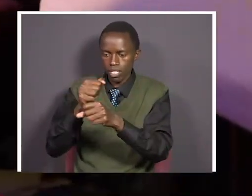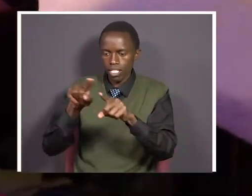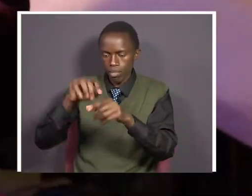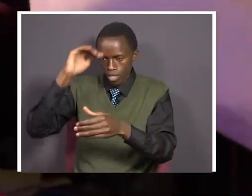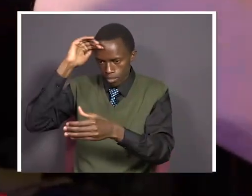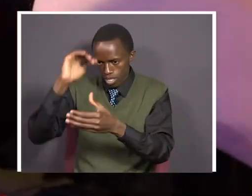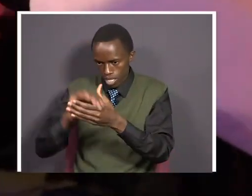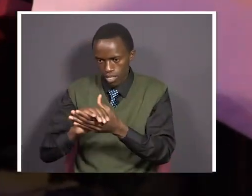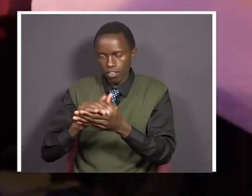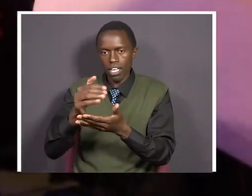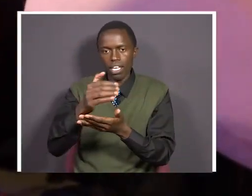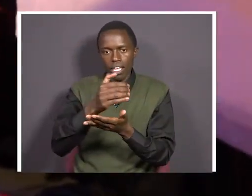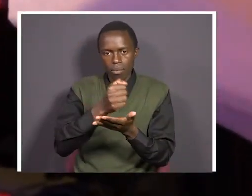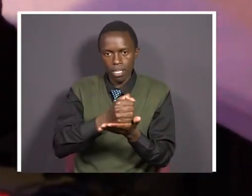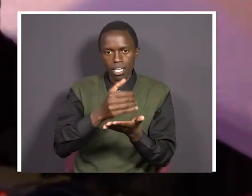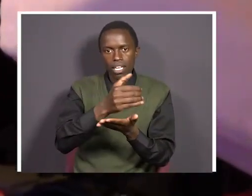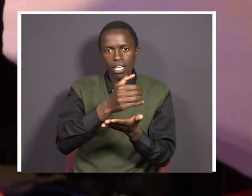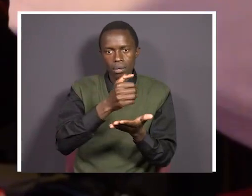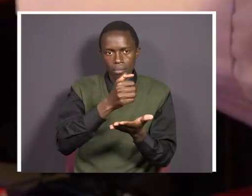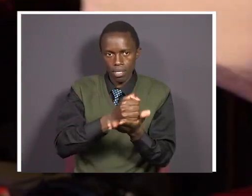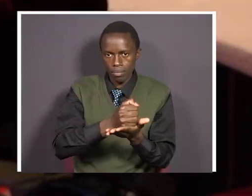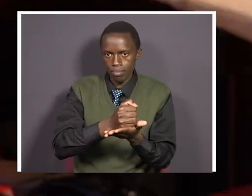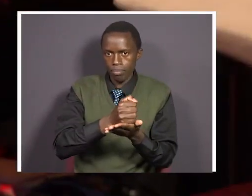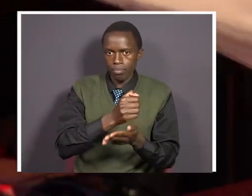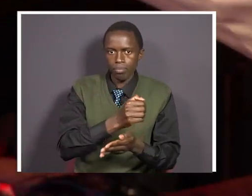we believe. Amen, amen.